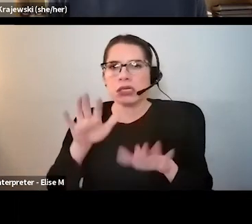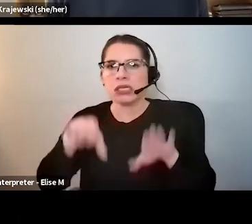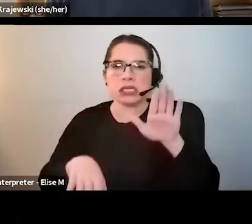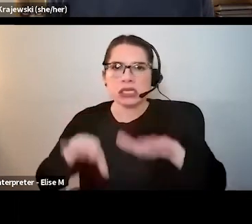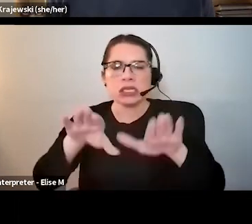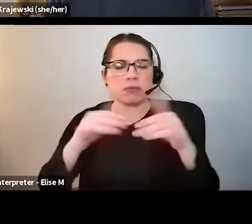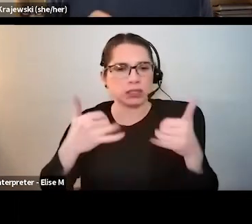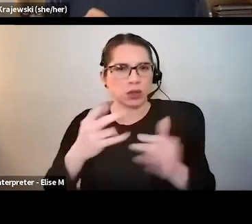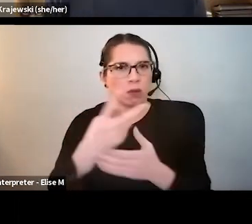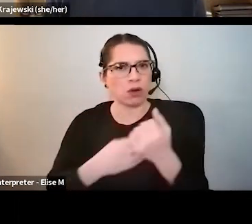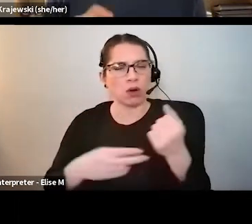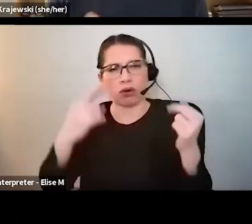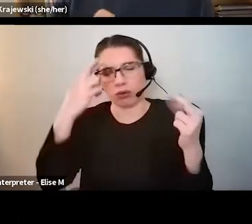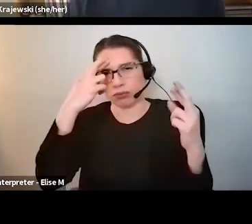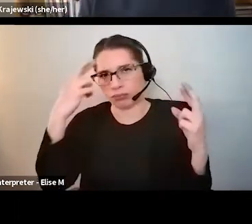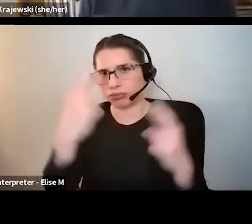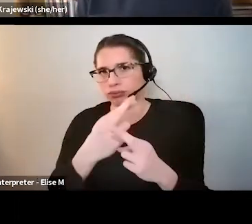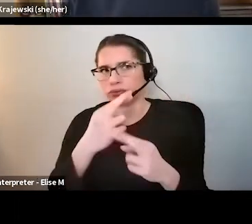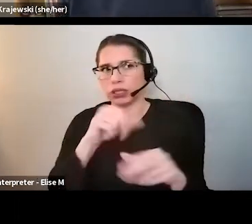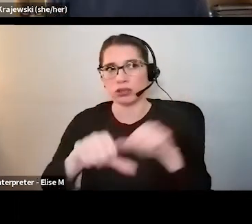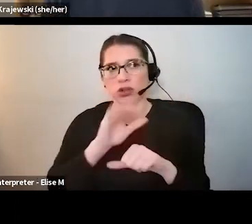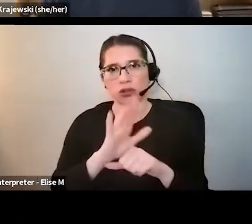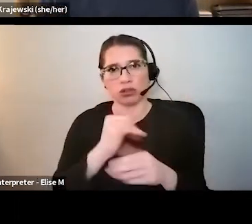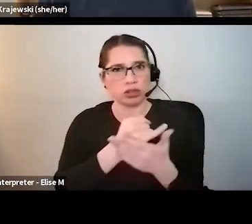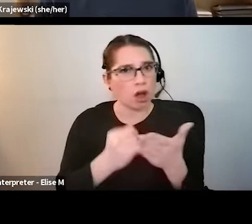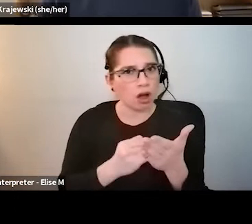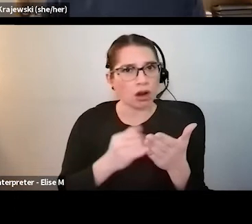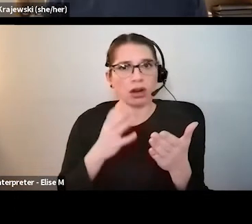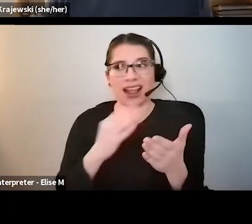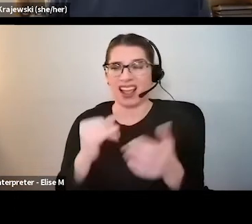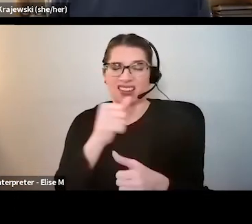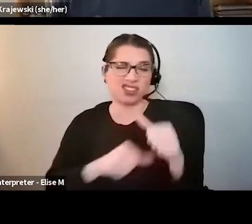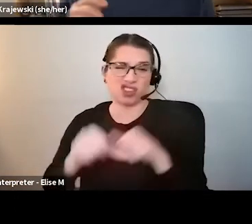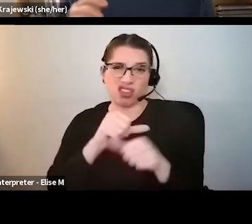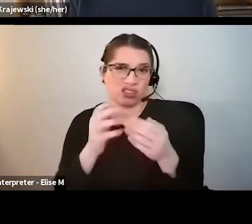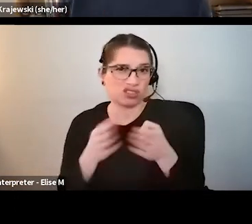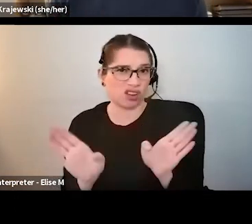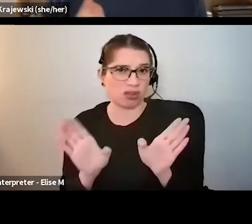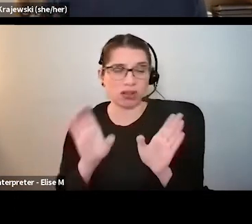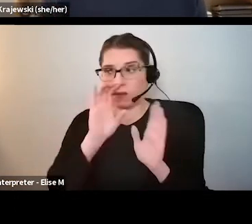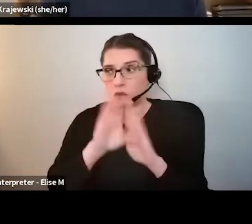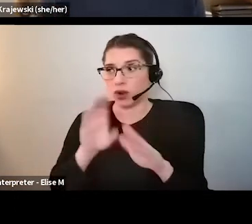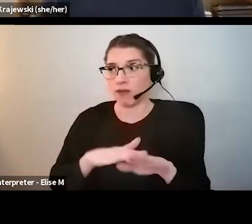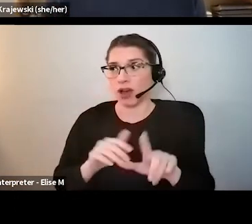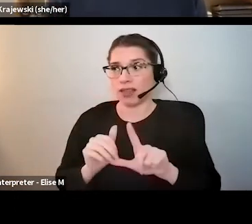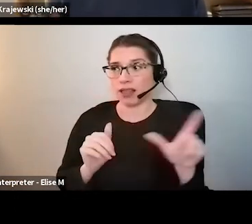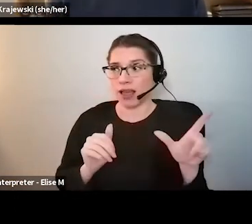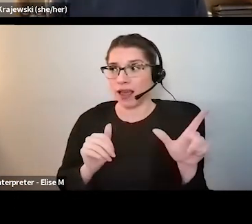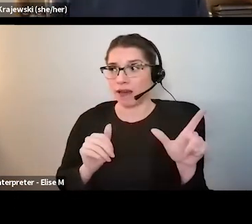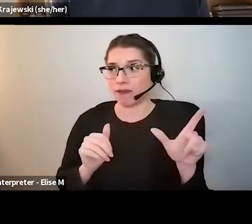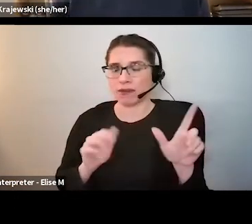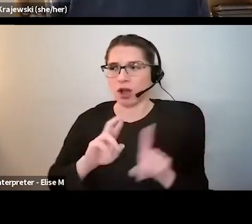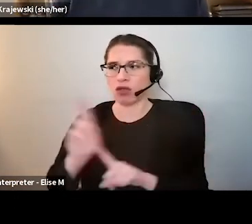admiration for each other's art and for each other. And this photograph on the left shows them sharing a tender